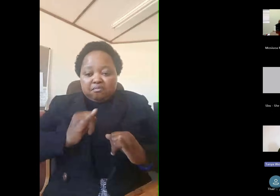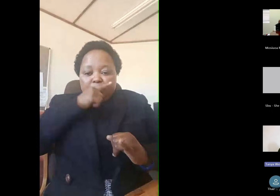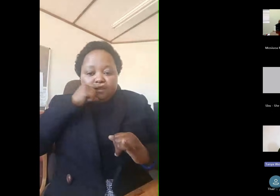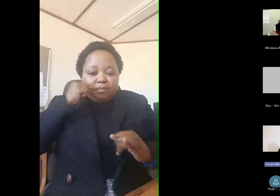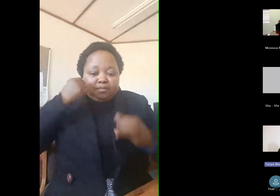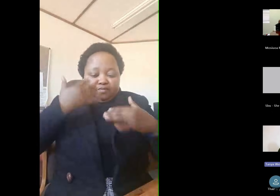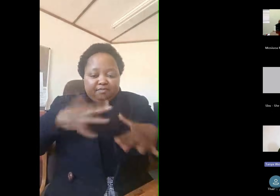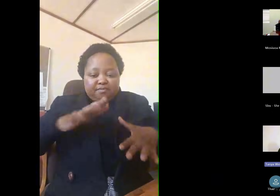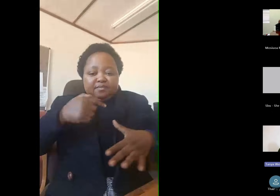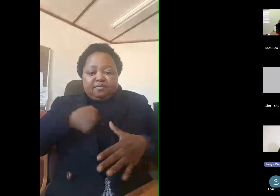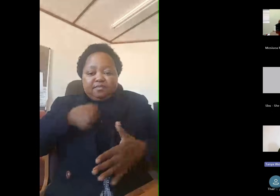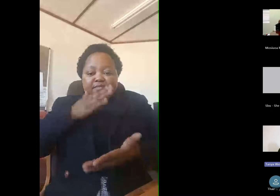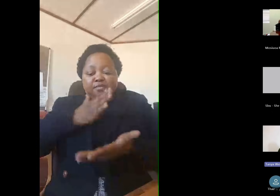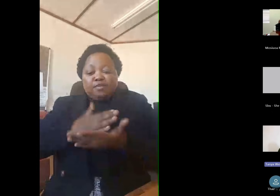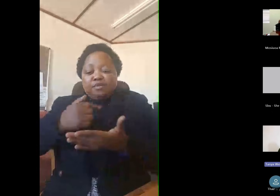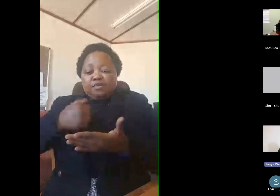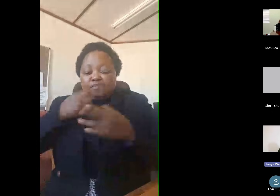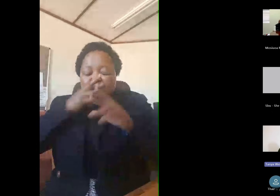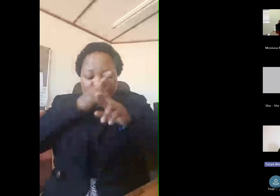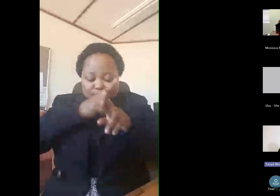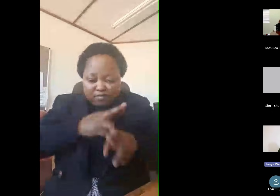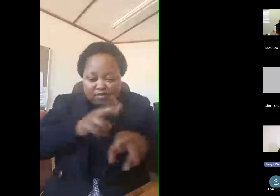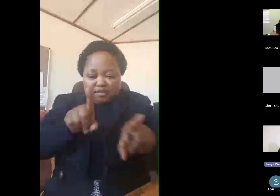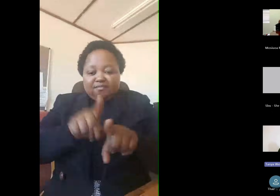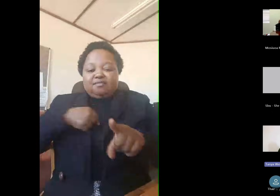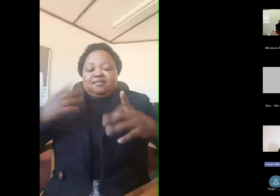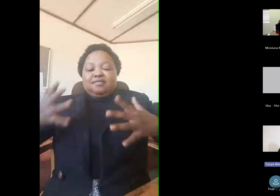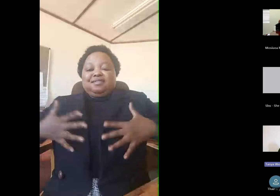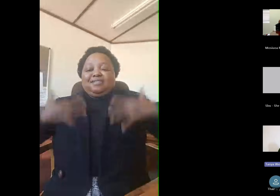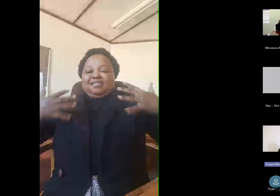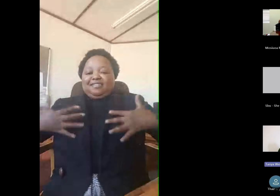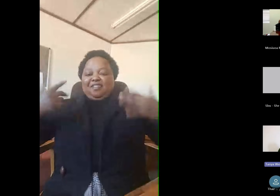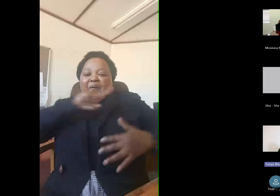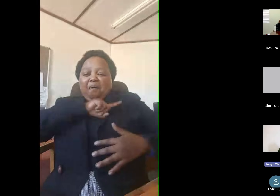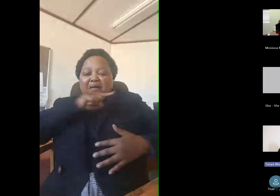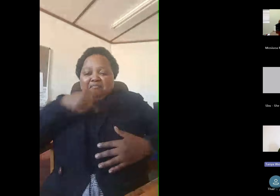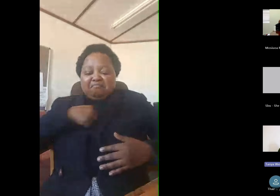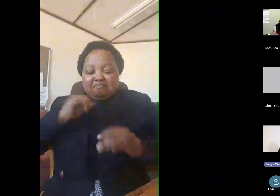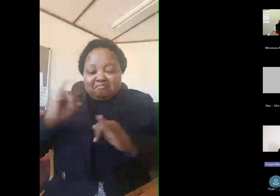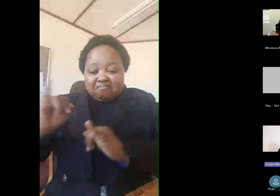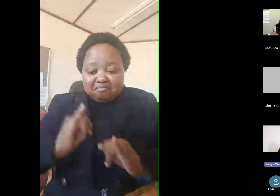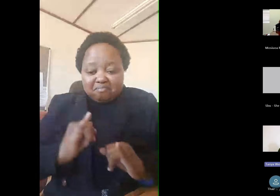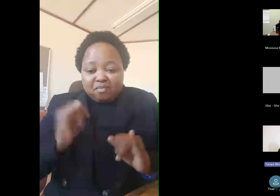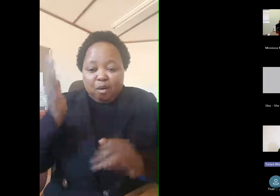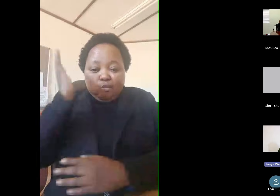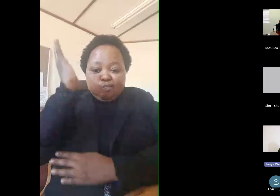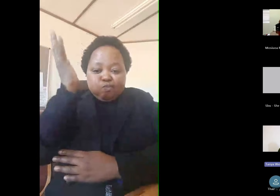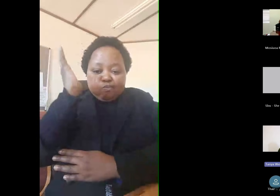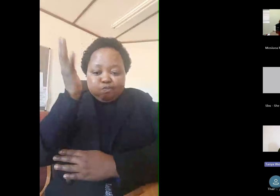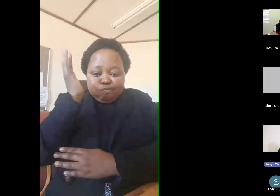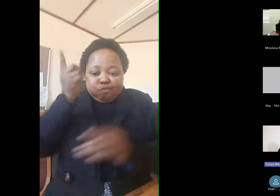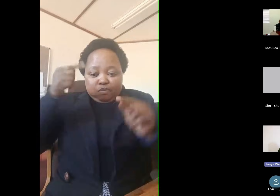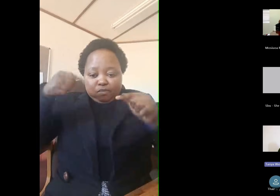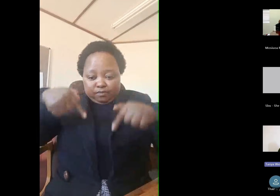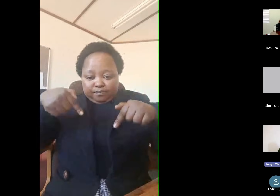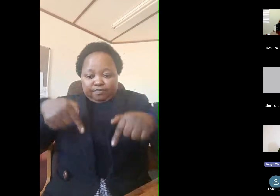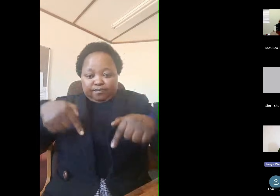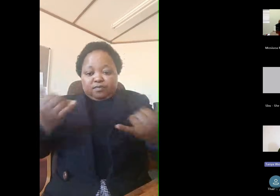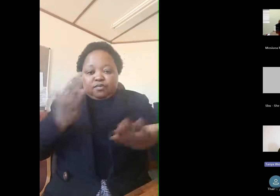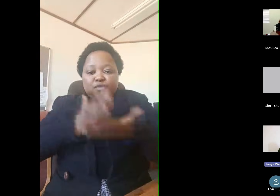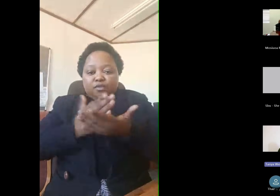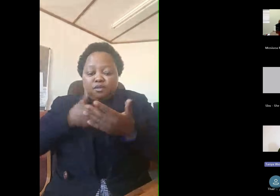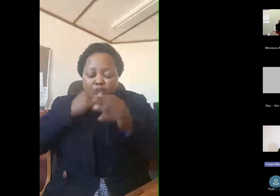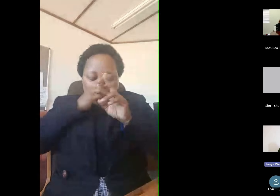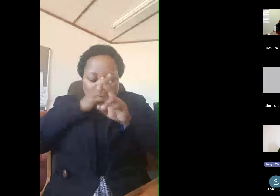a great honor and pleasure to have been invited to speak today. I'd like to extend my respects